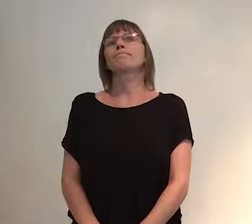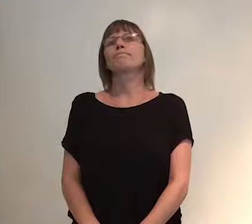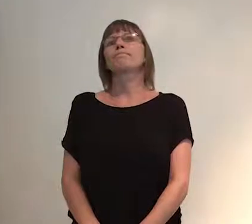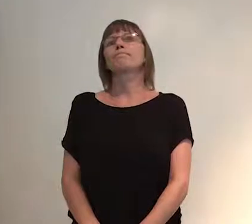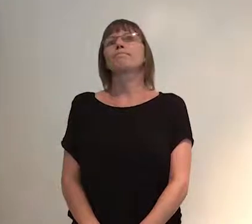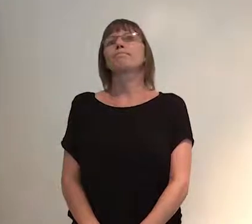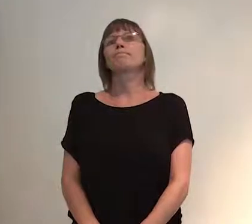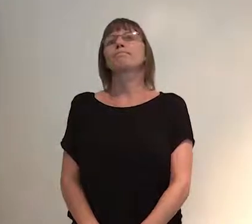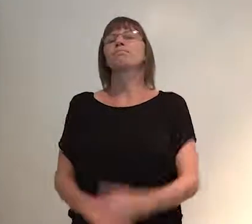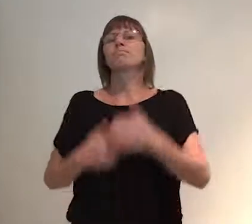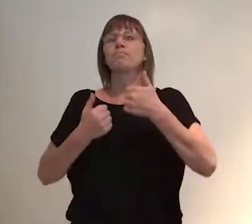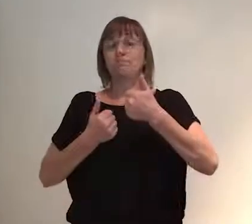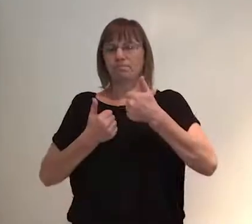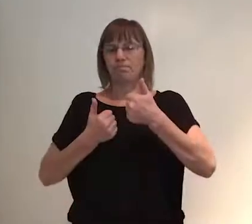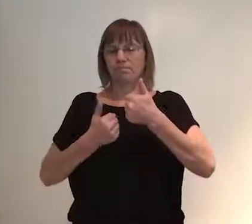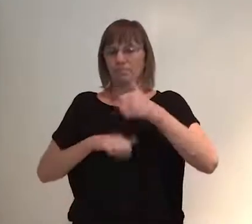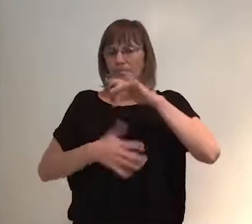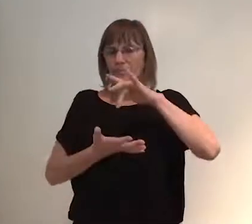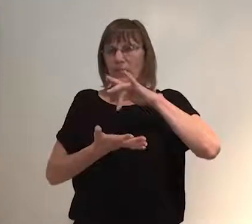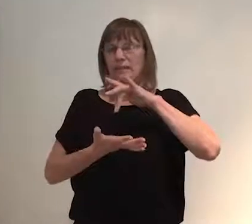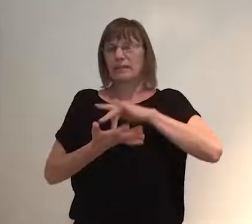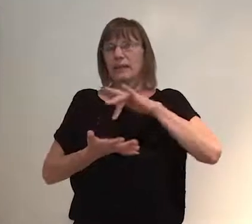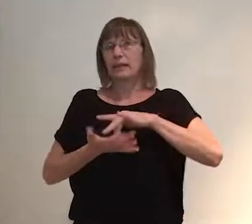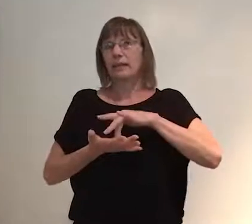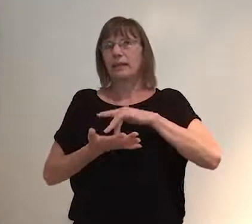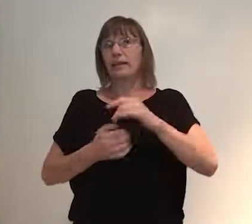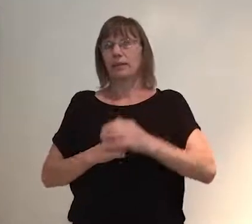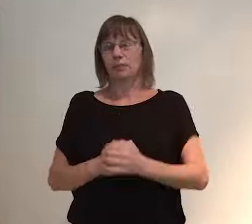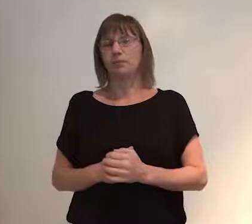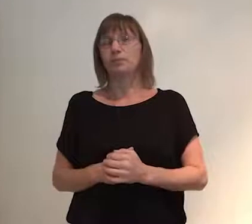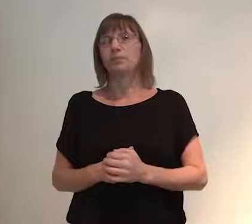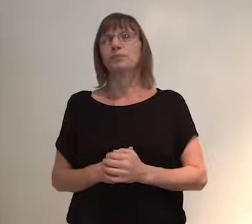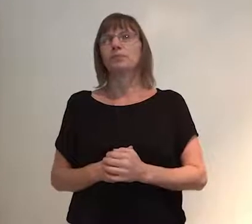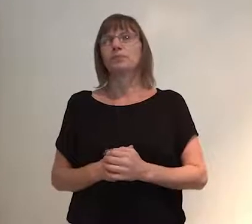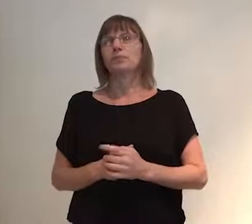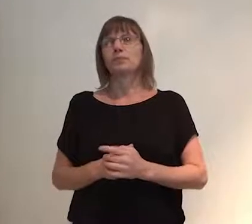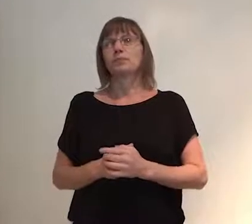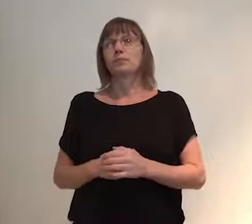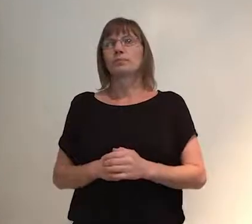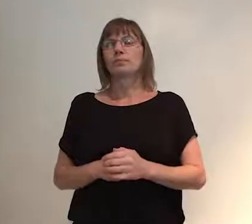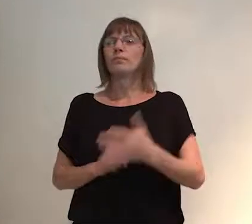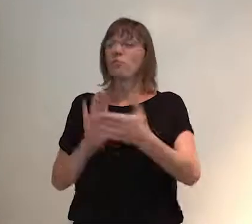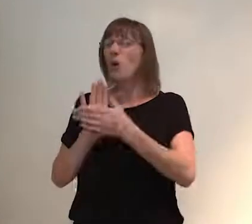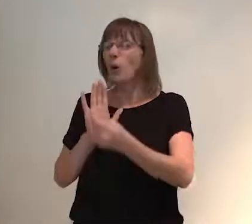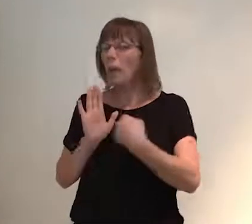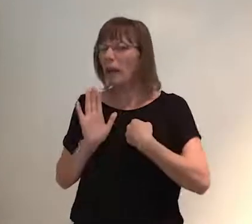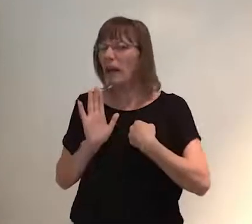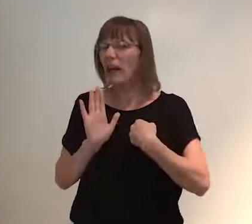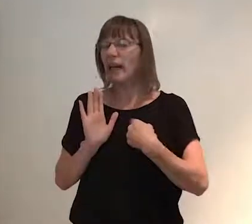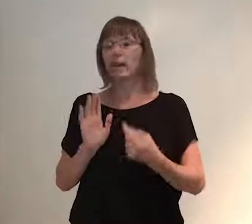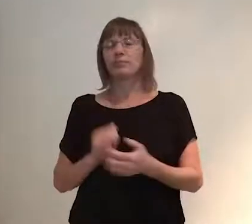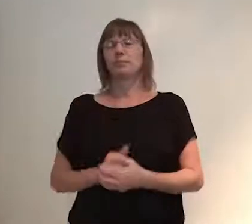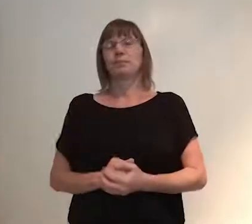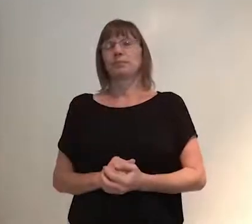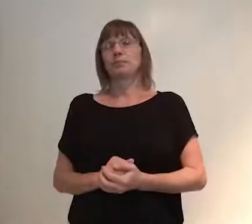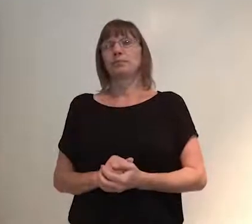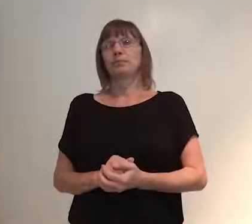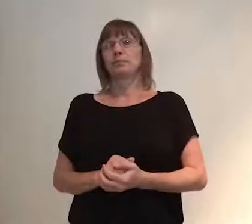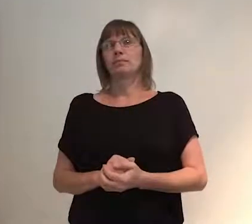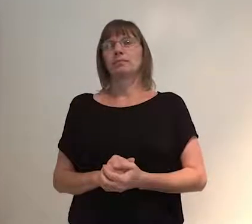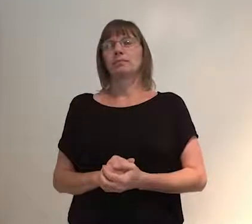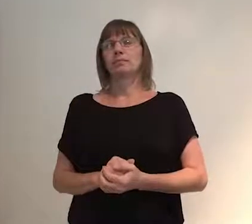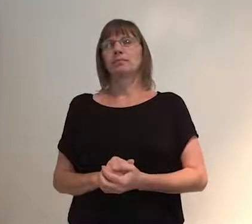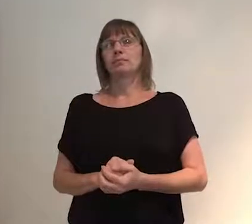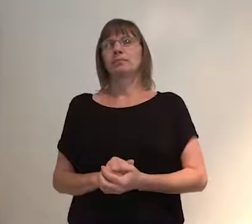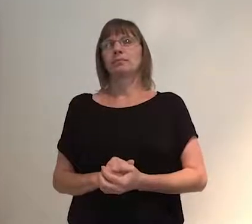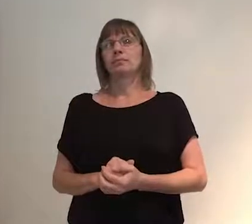Okay, and then we come back to a flat back and we take child's pose. So we take the knees nice and wide, bring the big toes together, take the arms